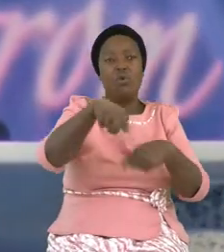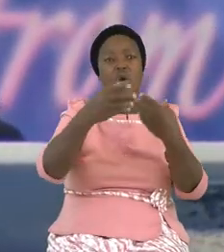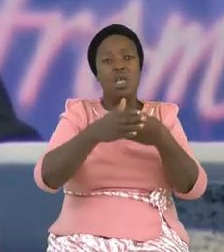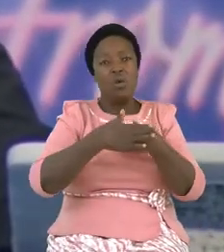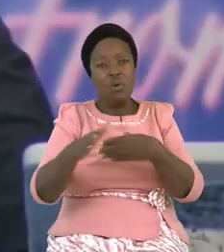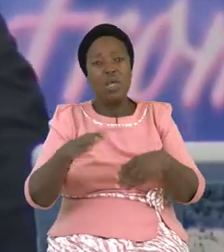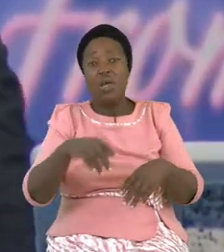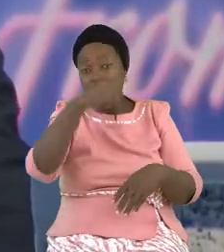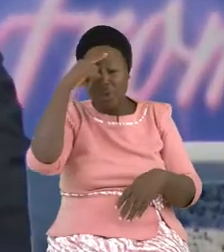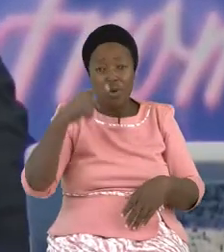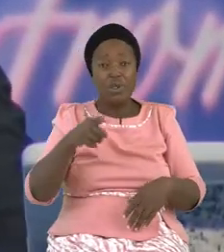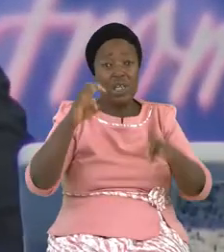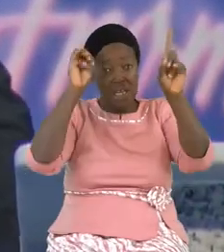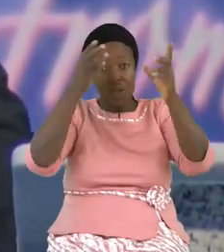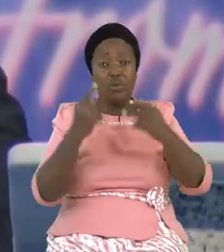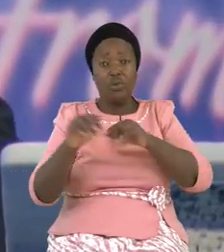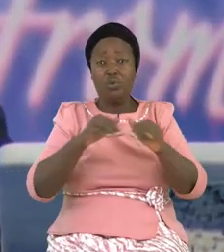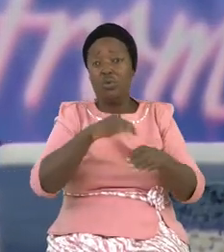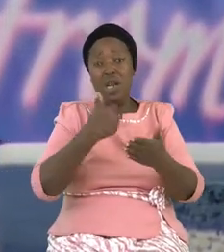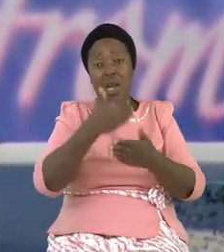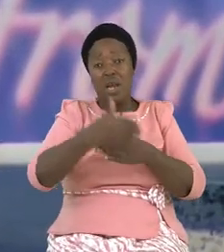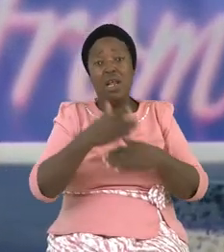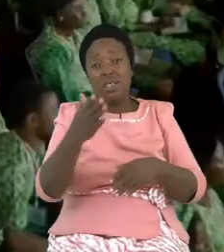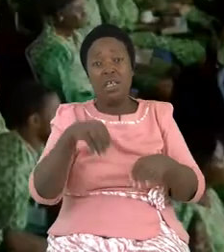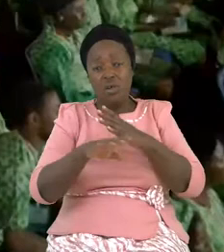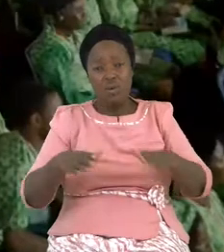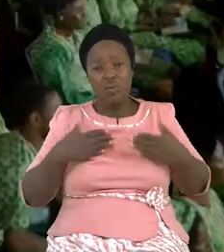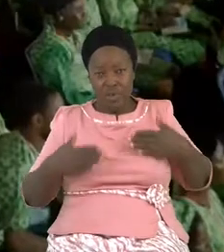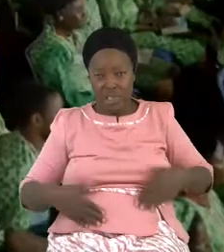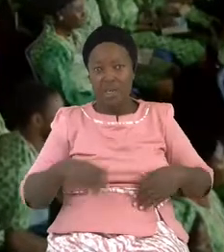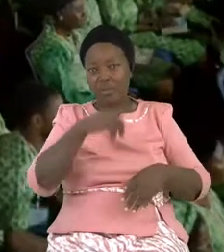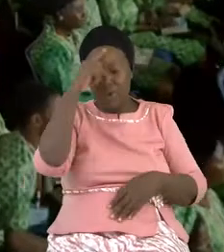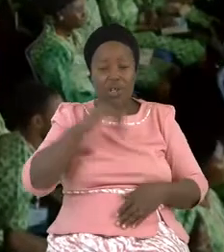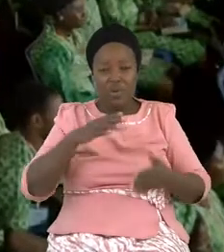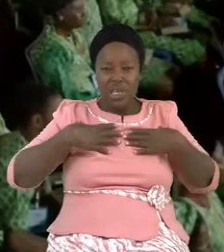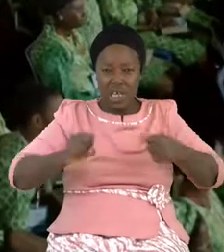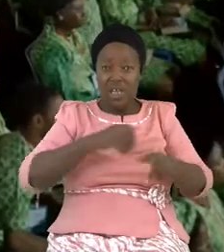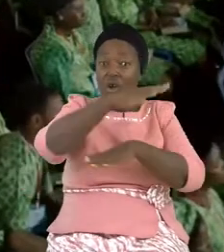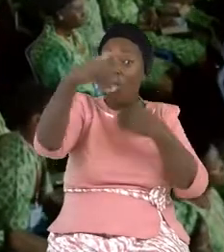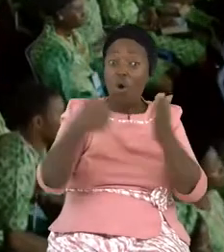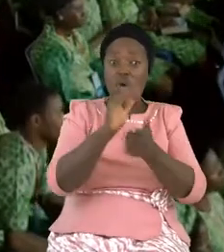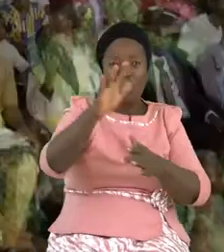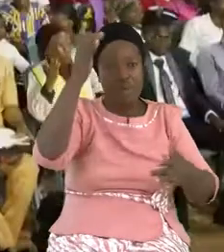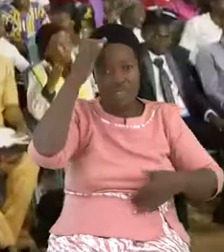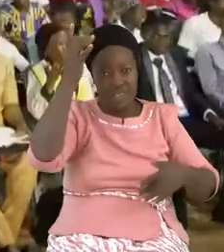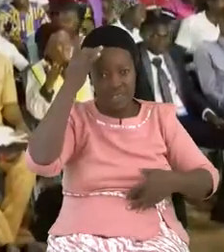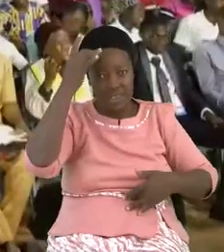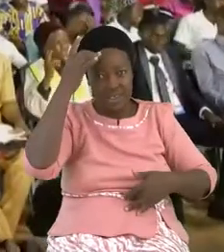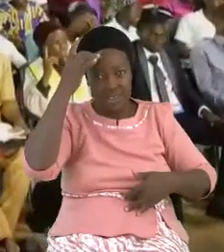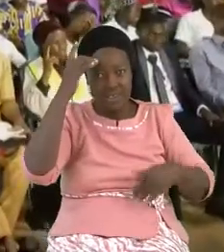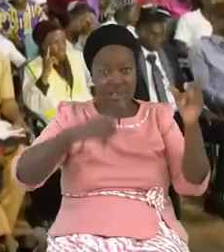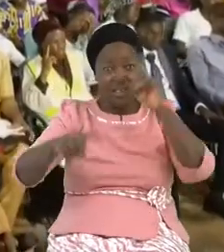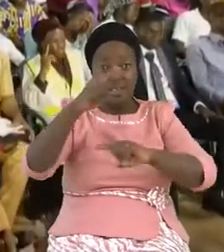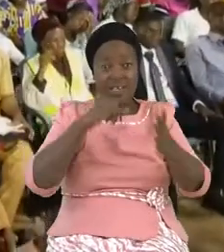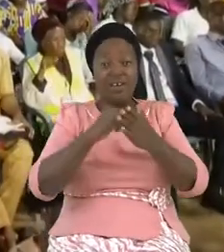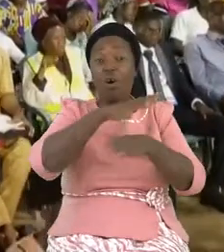thing, and he will heal all your sicknesses. All my sicknesses.